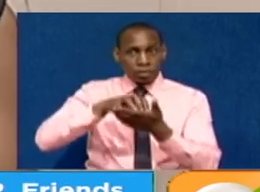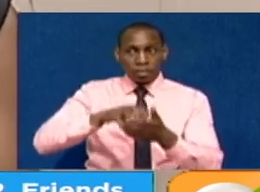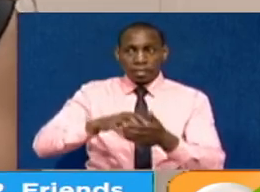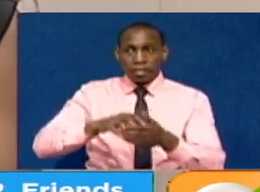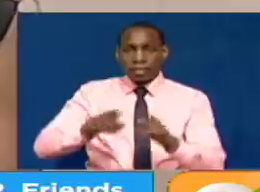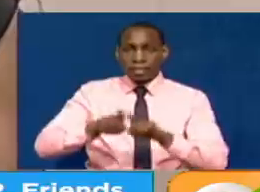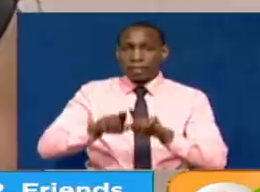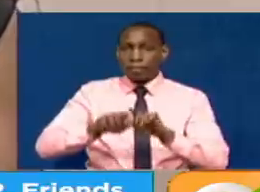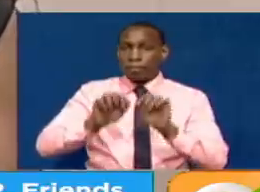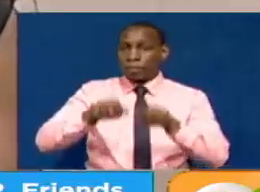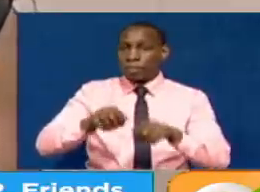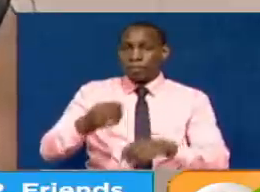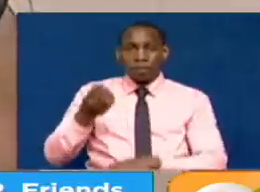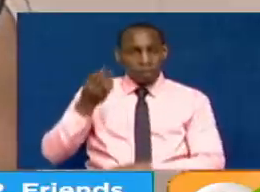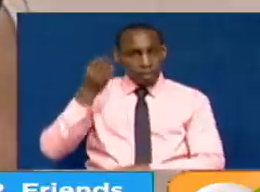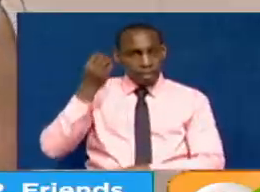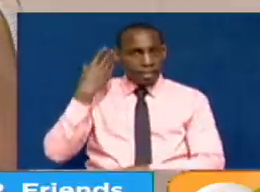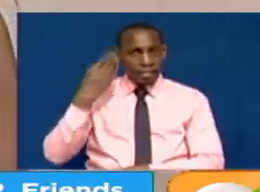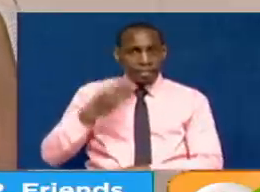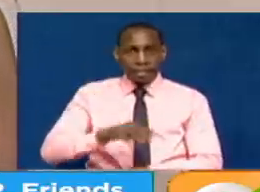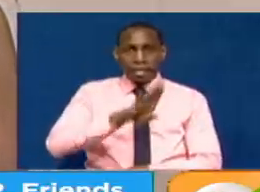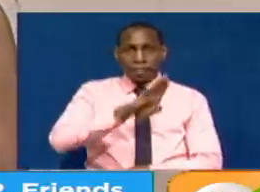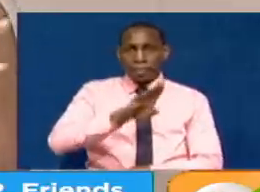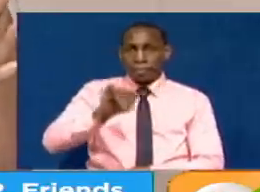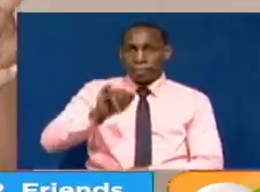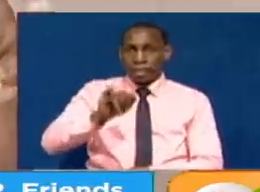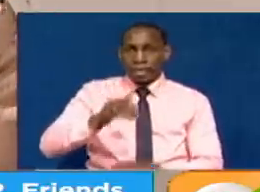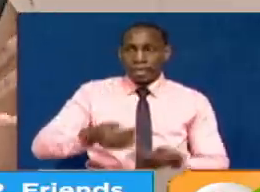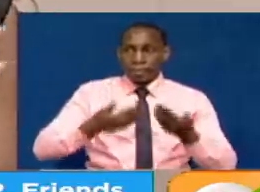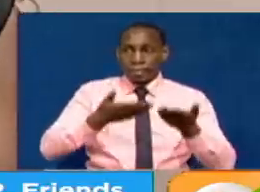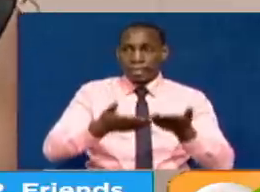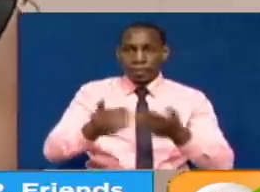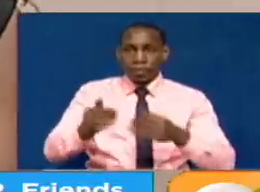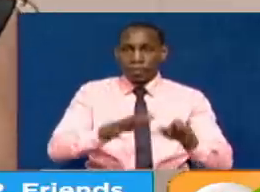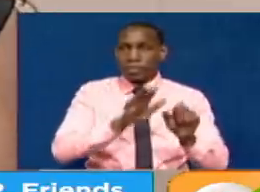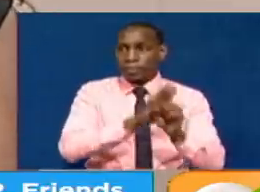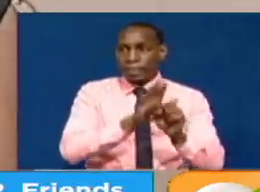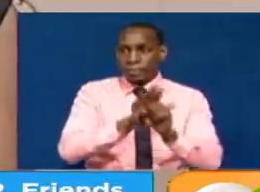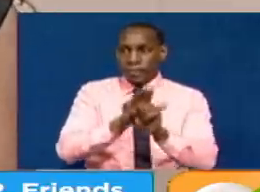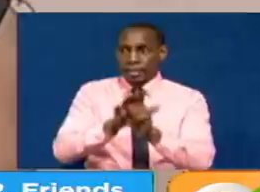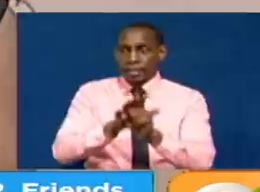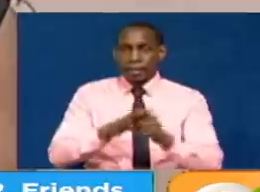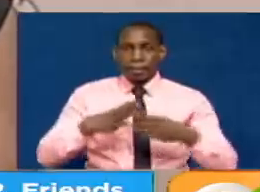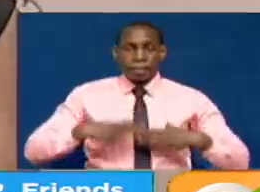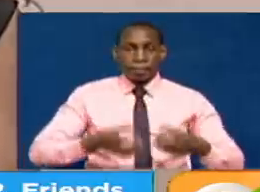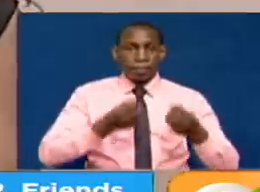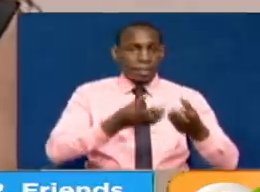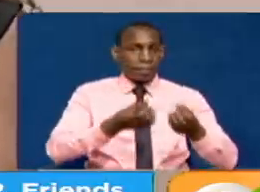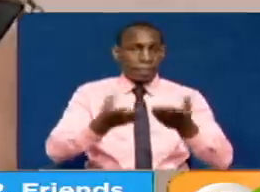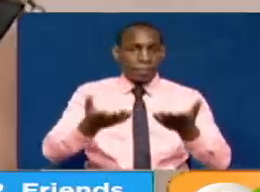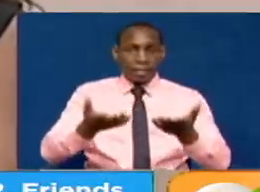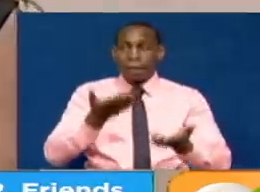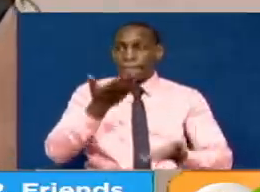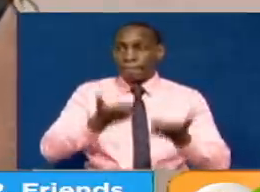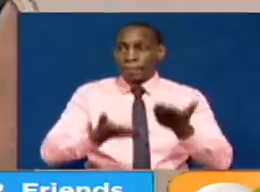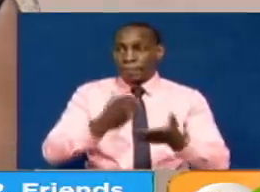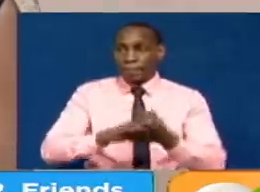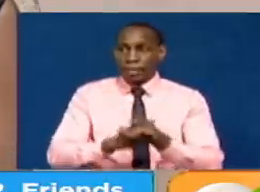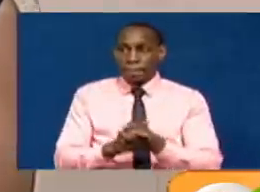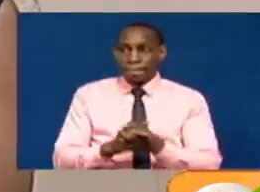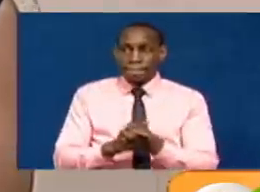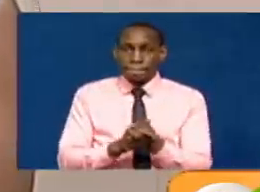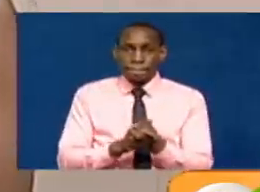understand BBI was this vehicle that offered a lot of opportunities for many people who were probably fighting